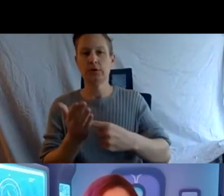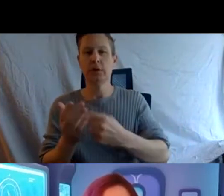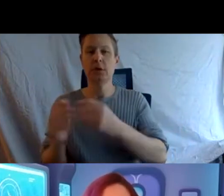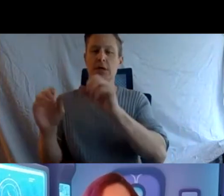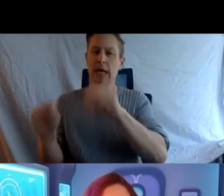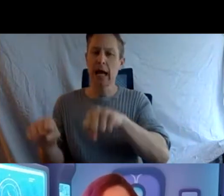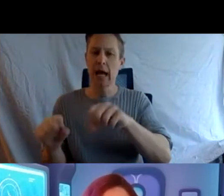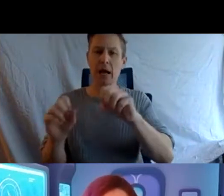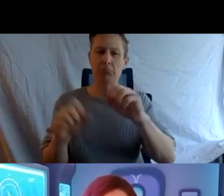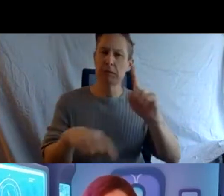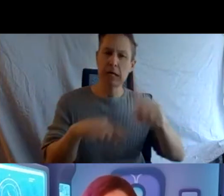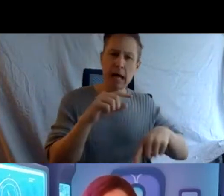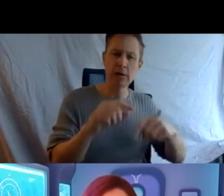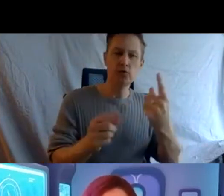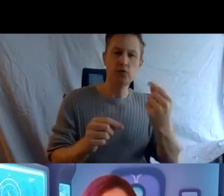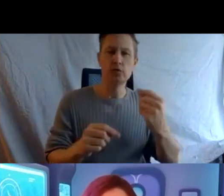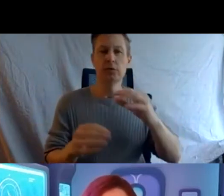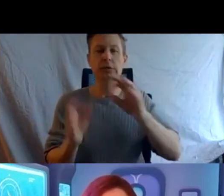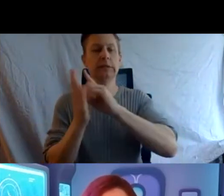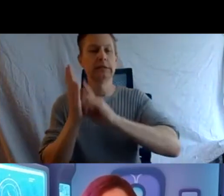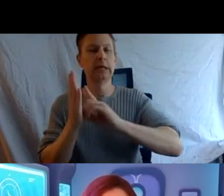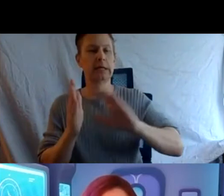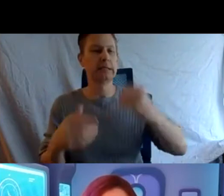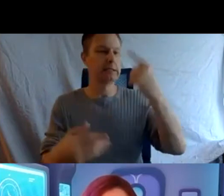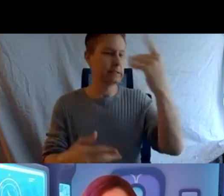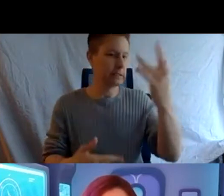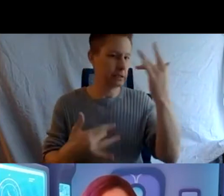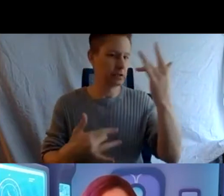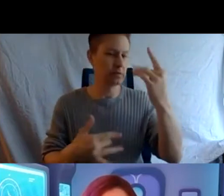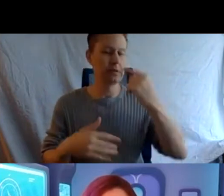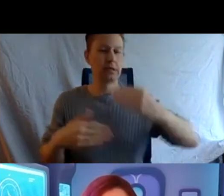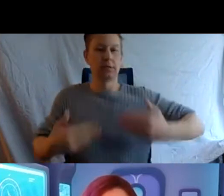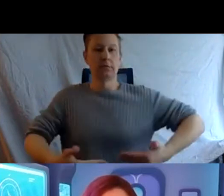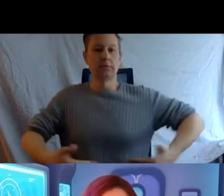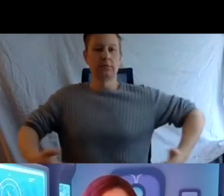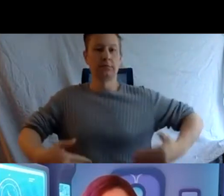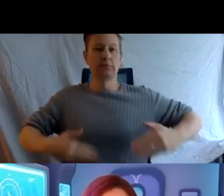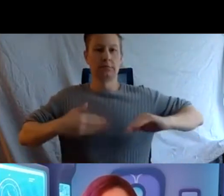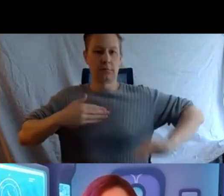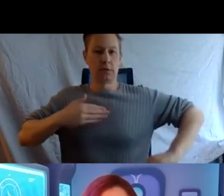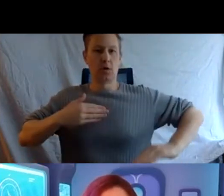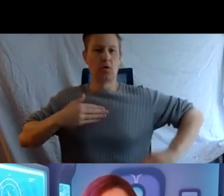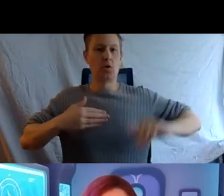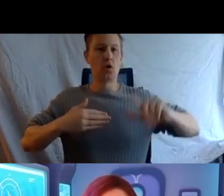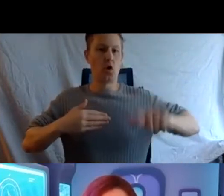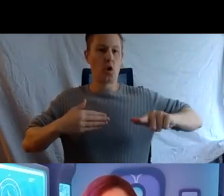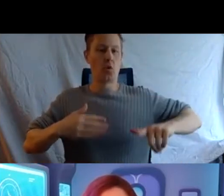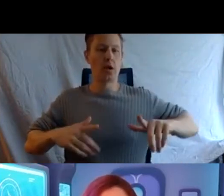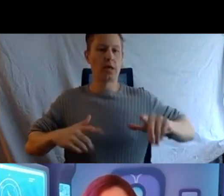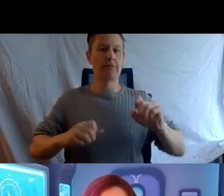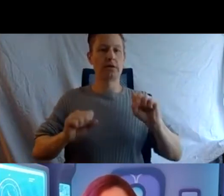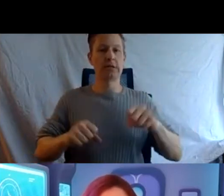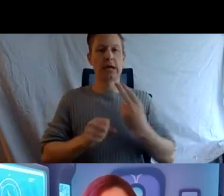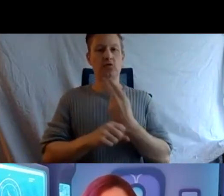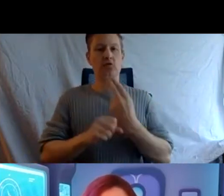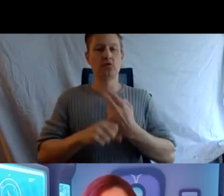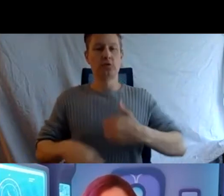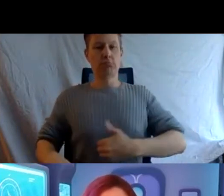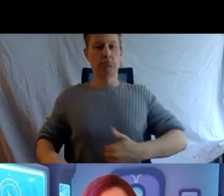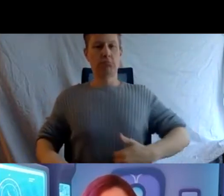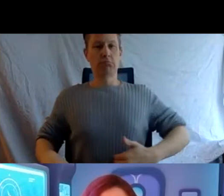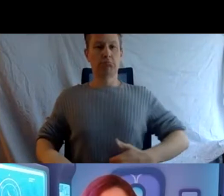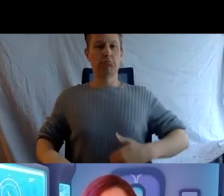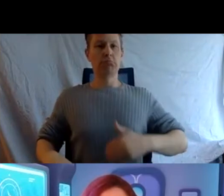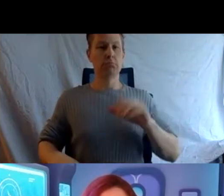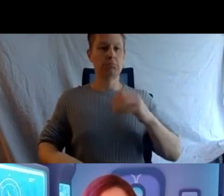and designed his injury level around that too. So he's a lower level paraplegic, so he has the use of his stomach muscles, unlike other people.